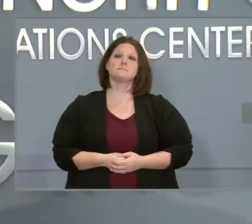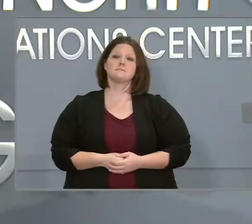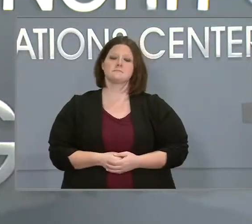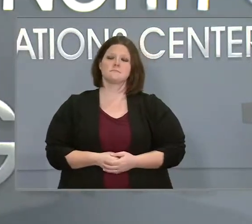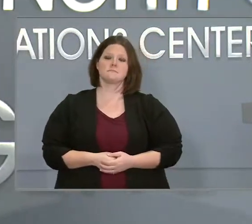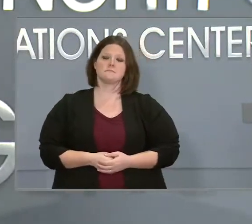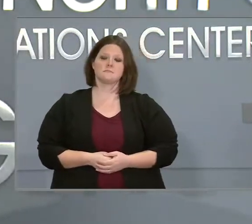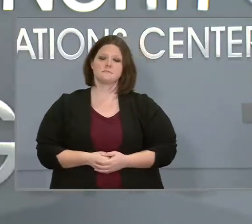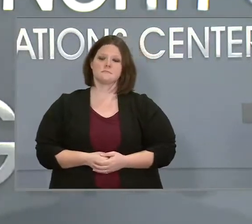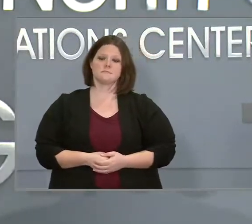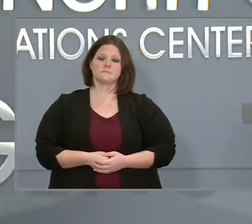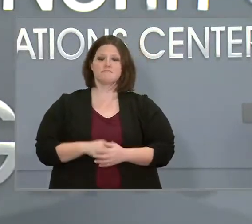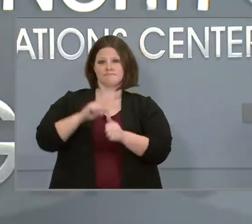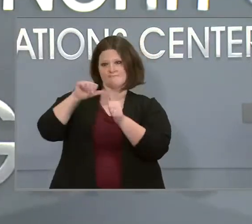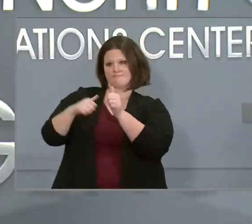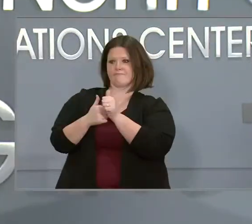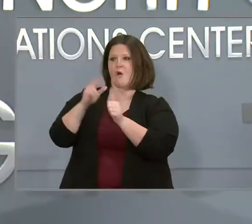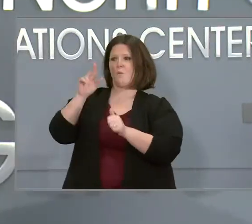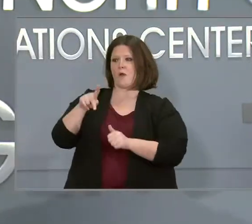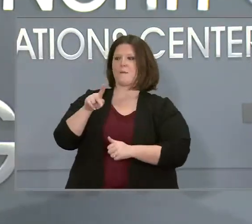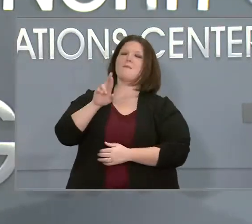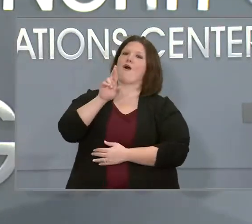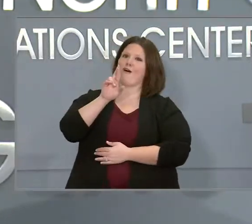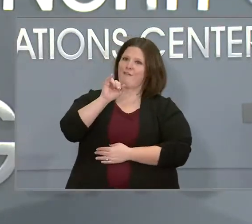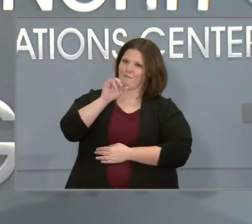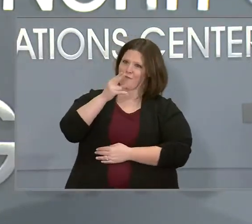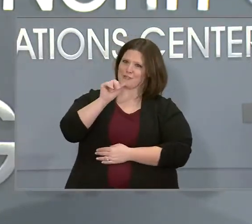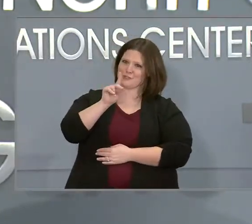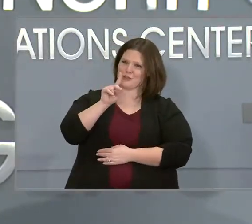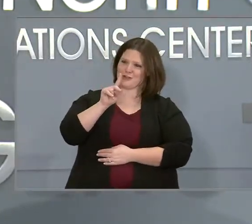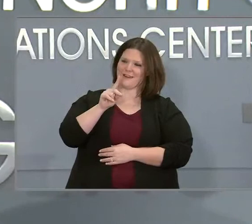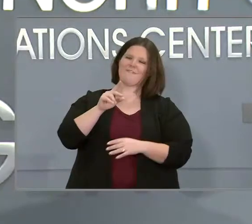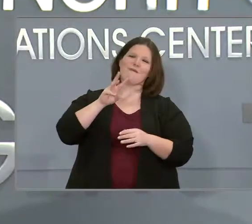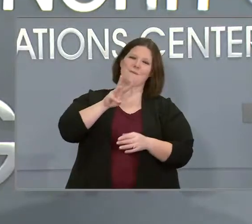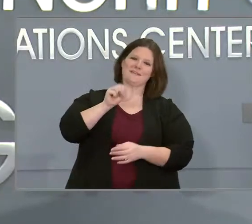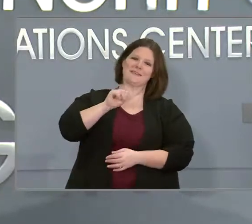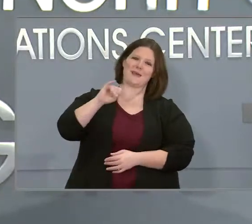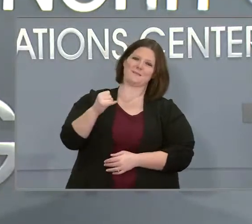Our next question is a follow-up from Richard Craver with the Winston-Salem Journal.